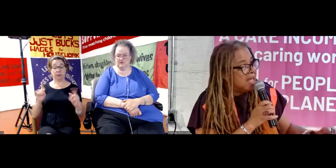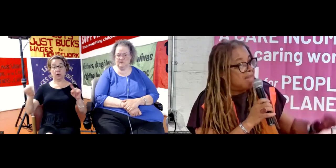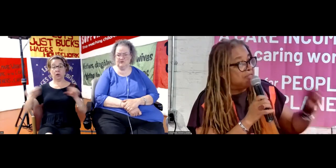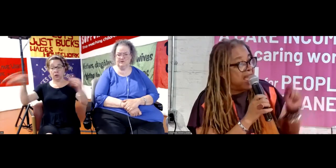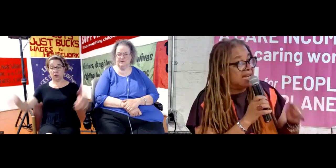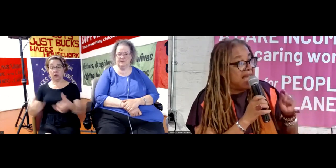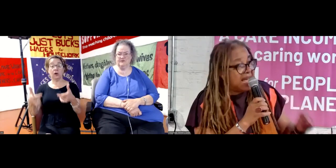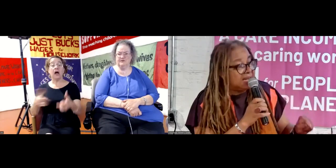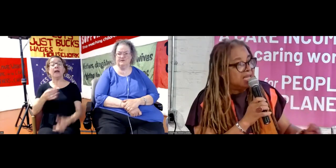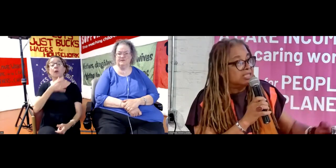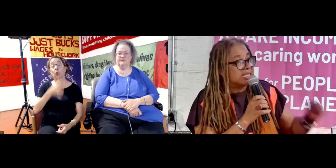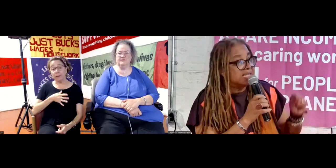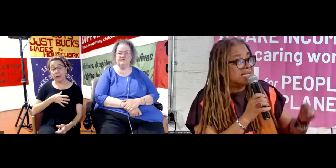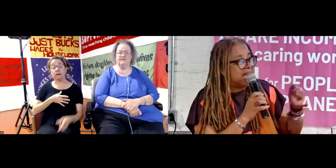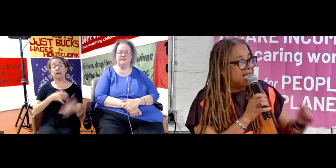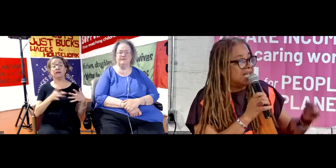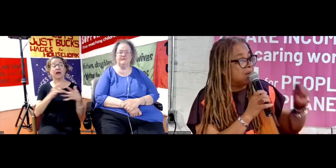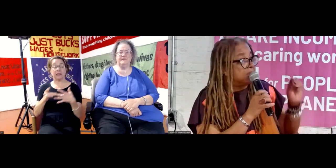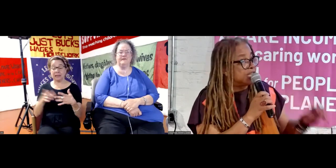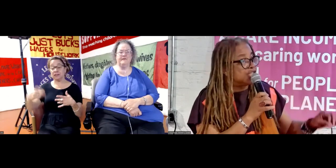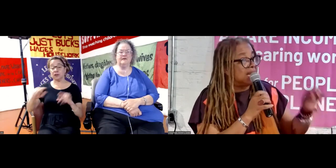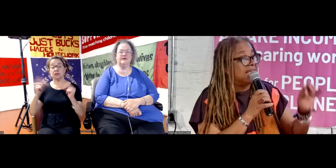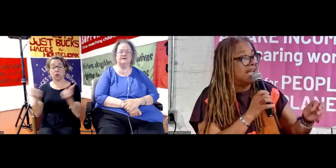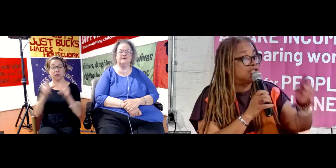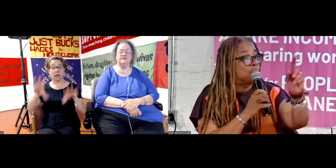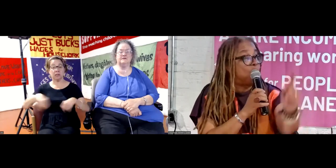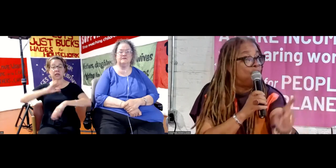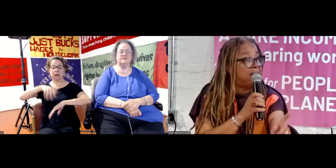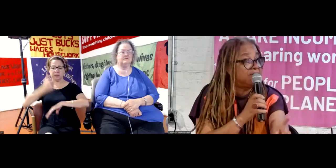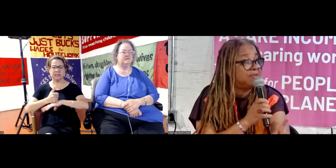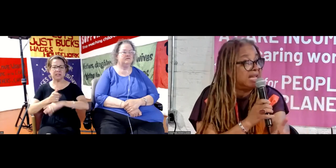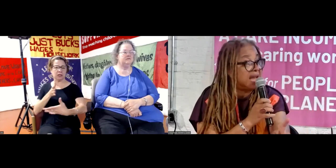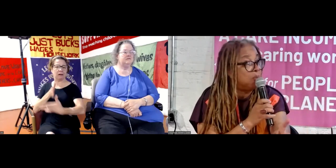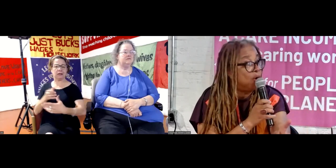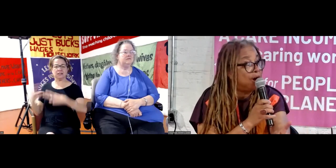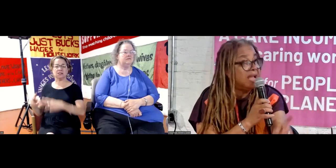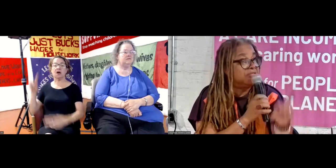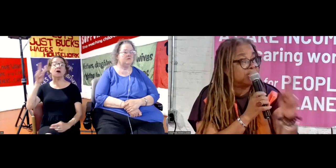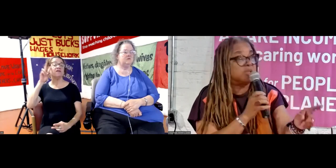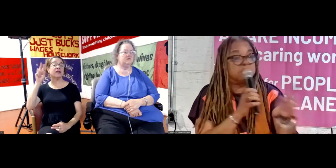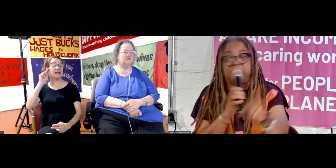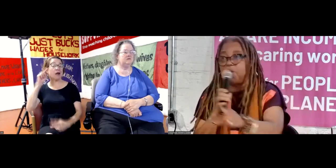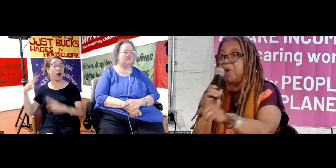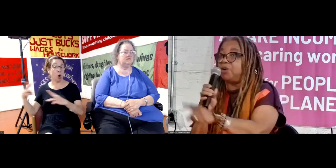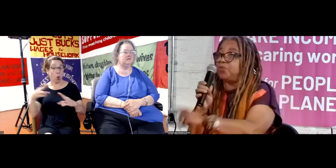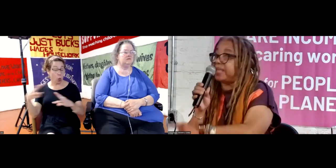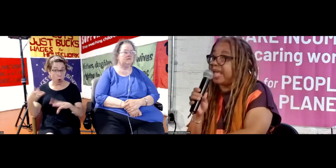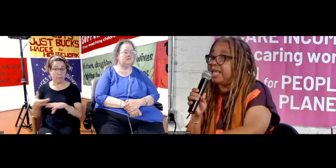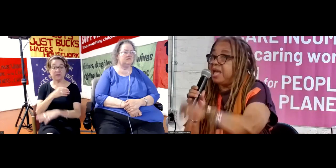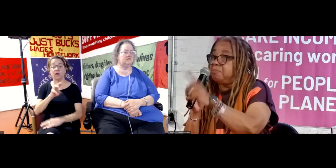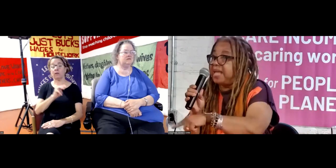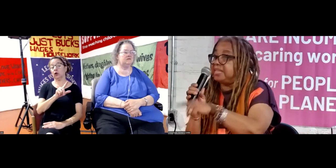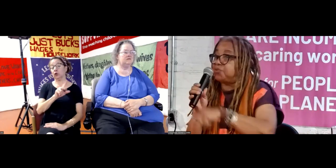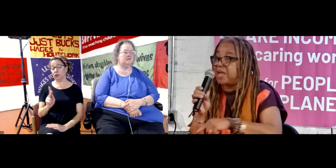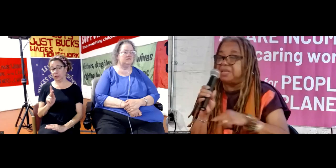women, that then led to SNCC taking a position against the war, the Vietnam War. This was before Martin Luther